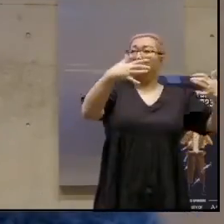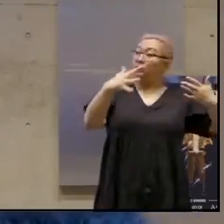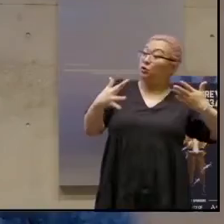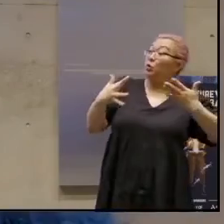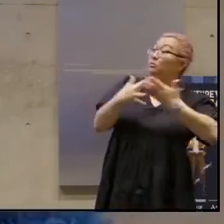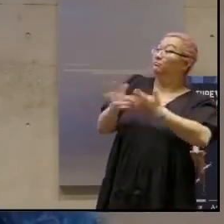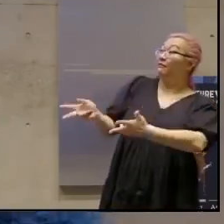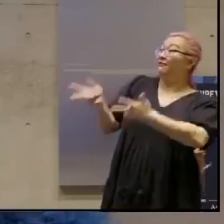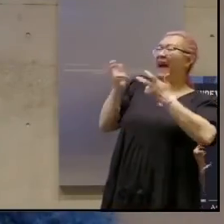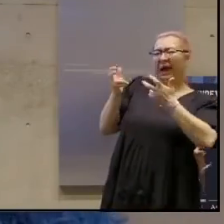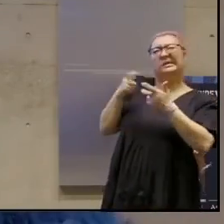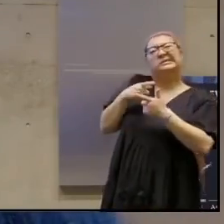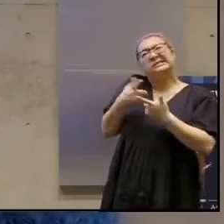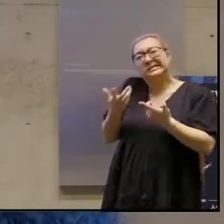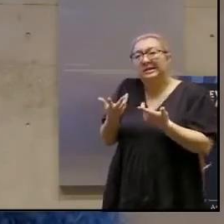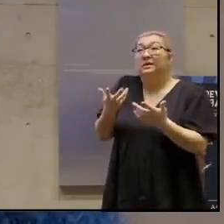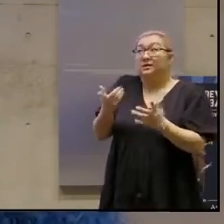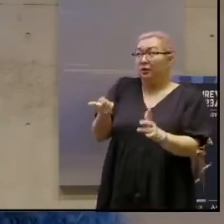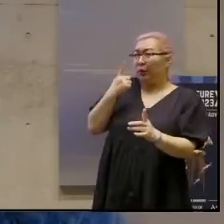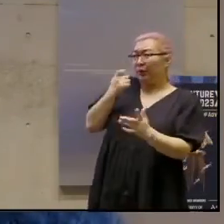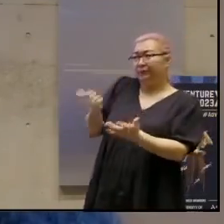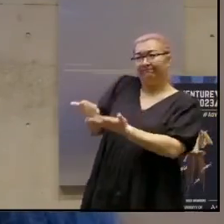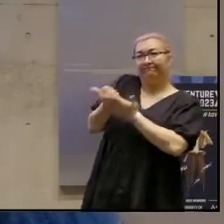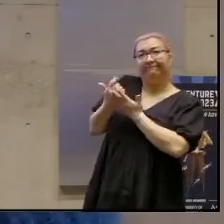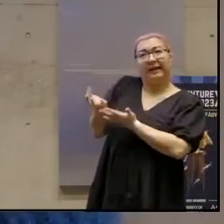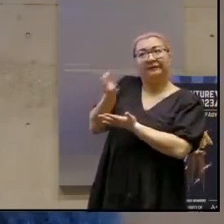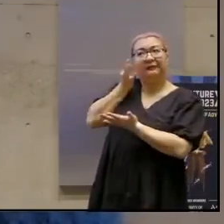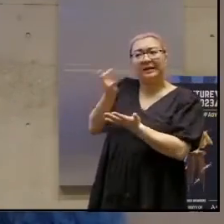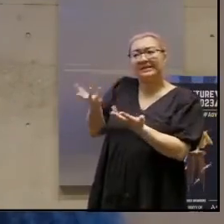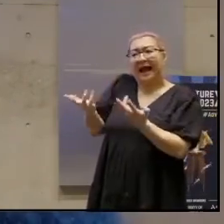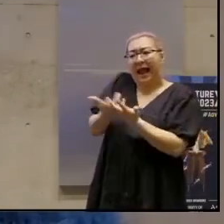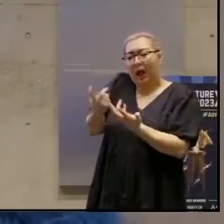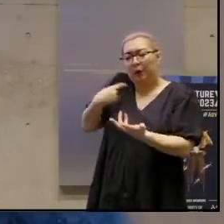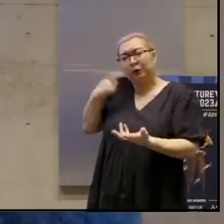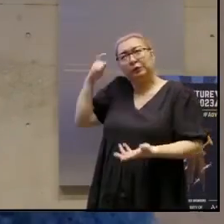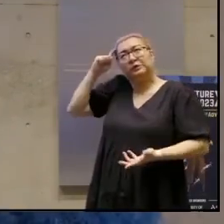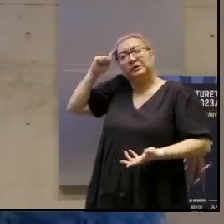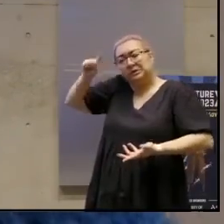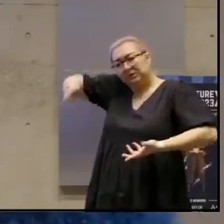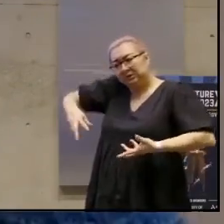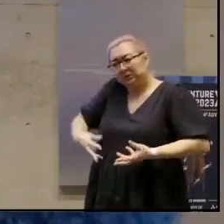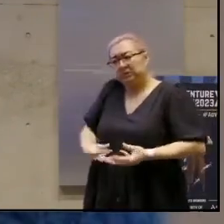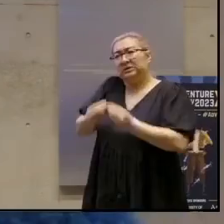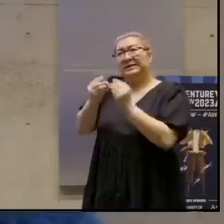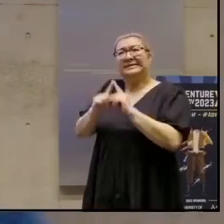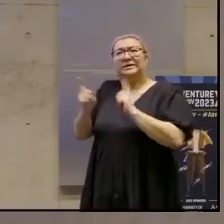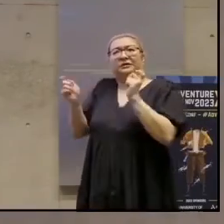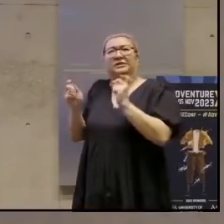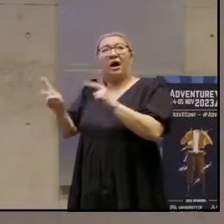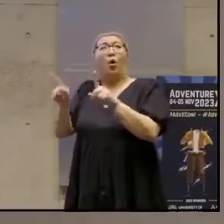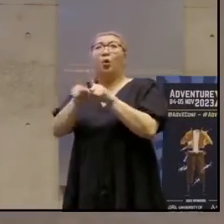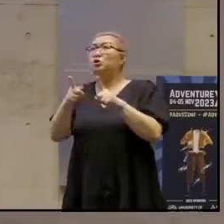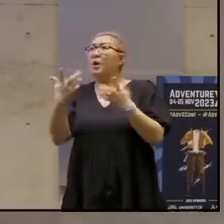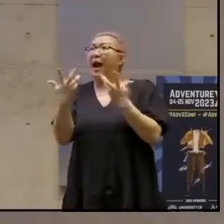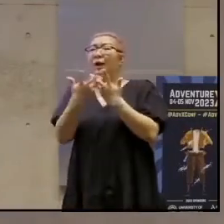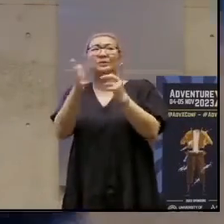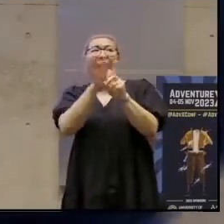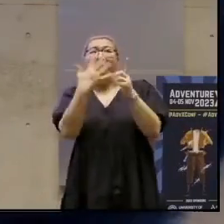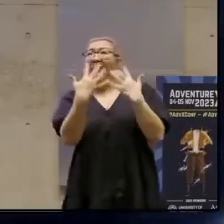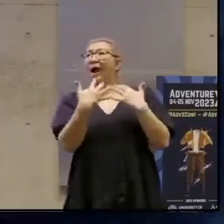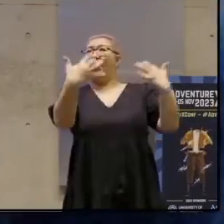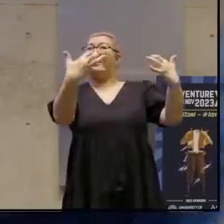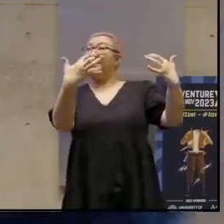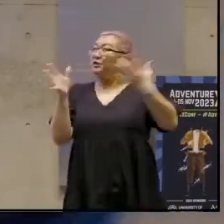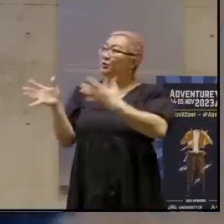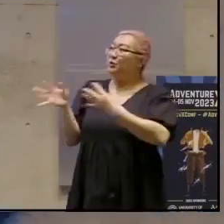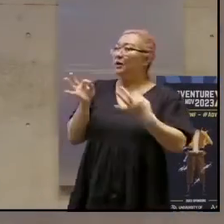on writing other kinds of stories and getting the audience on board with other kinds of stories? Brilliant question. Yes, and that is